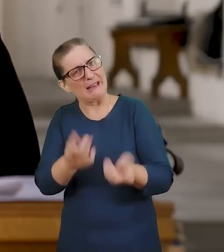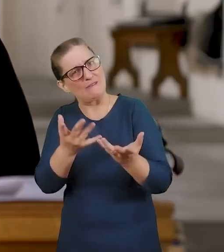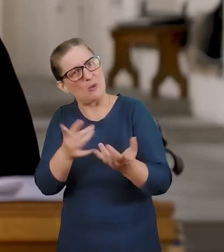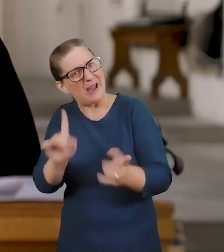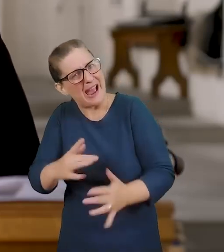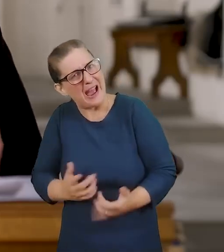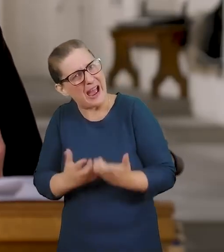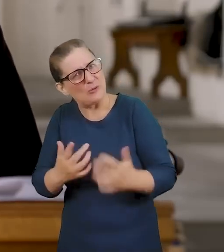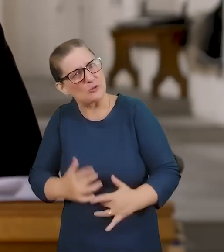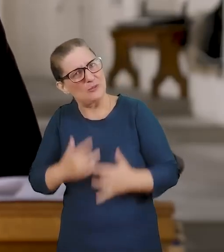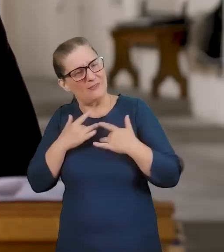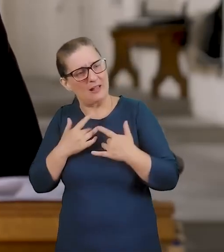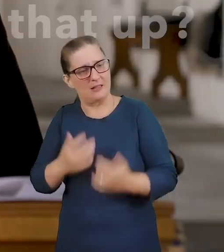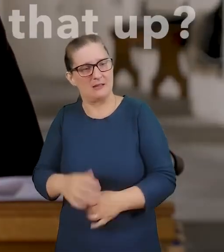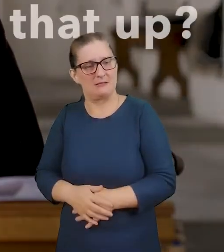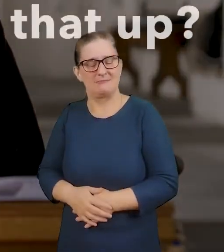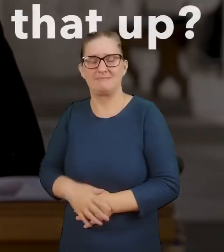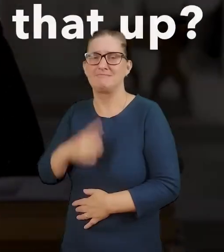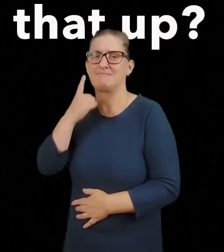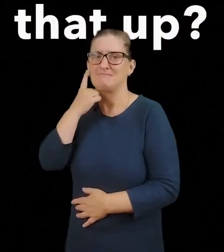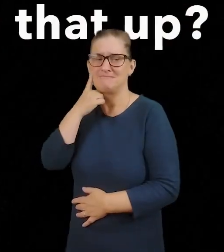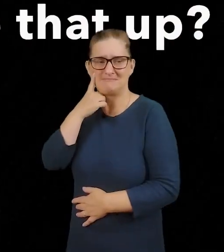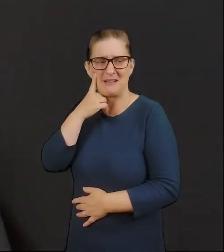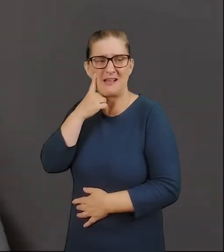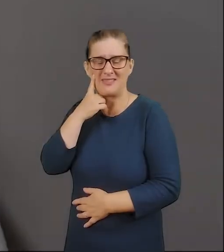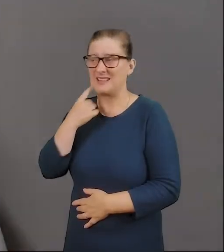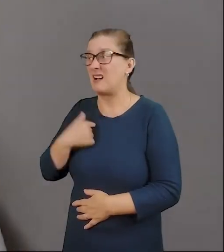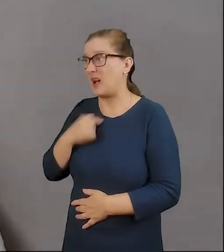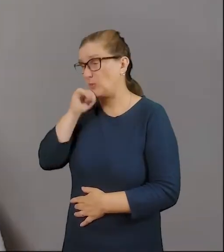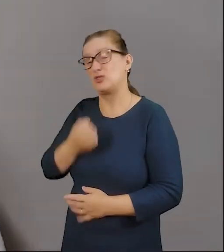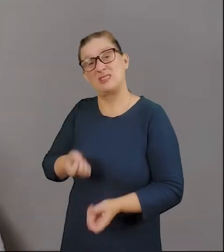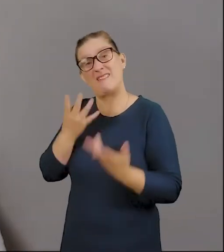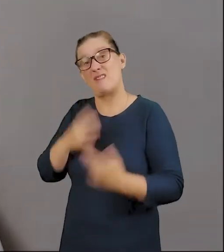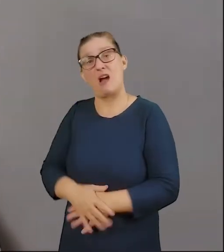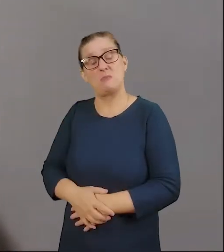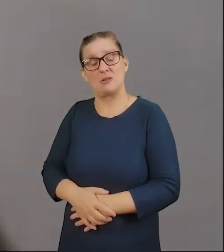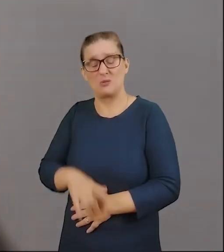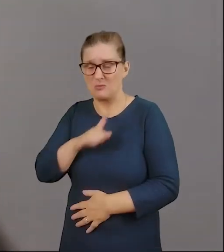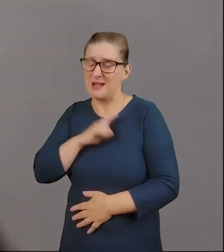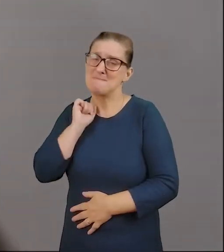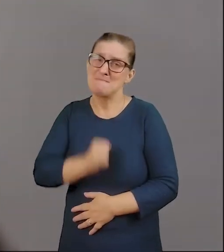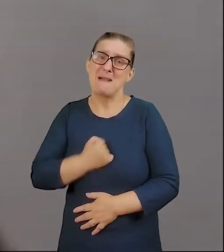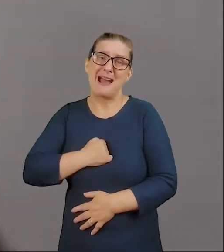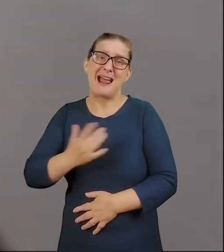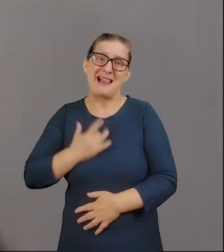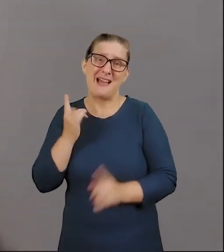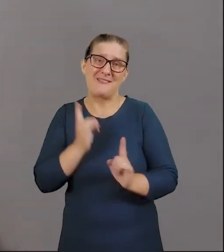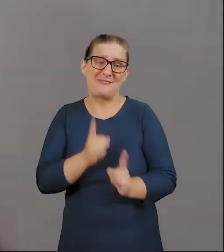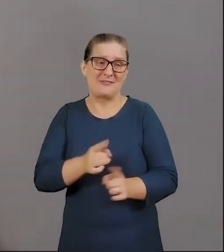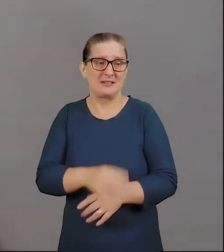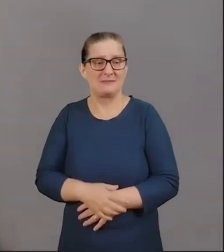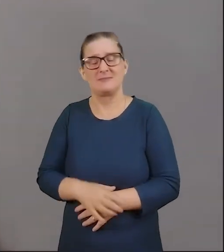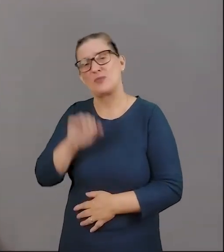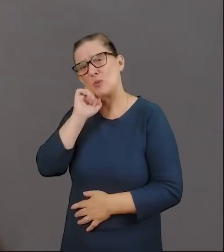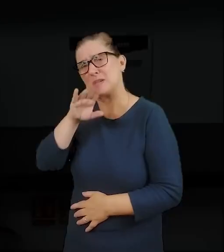would you feel if you had to give all of that up? I think I would give up. because